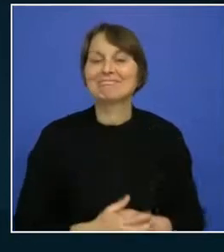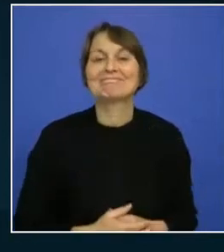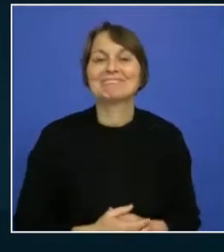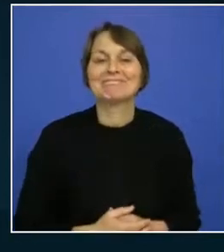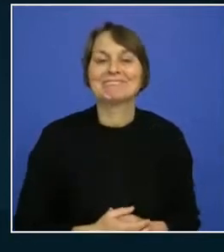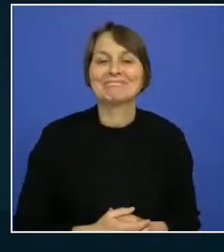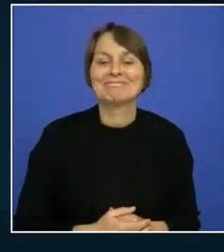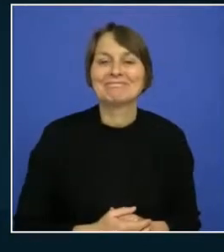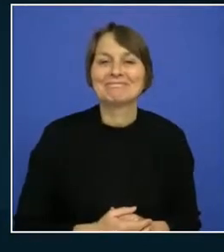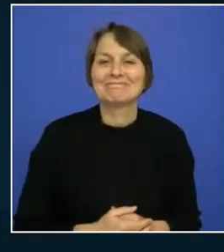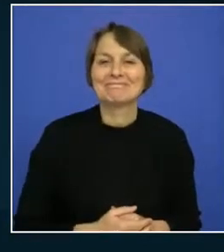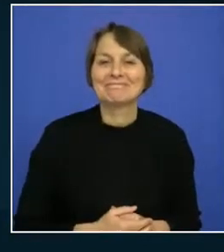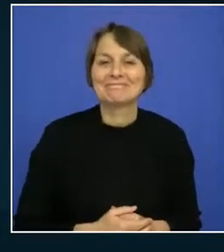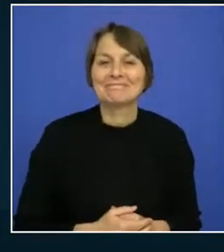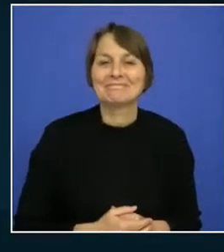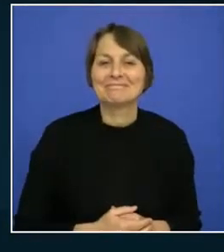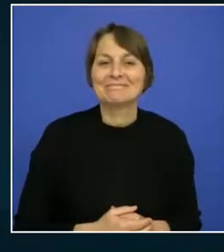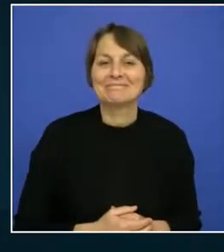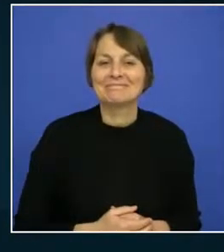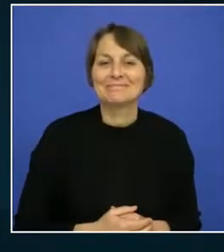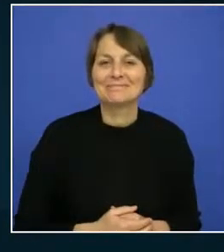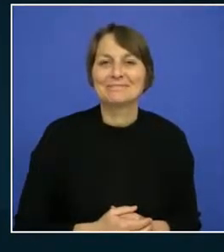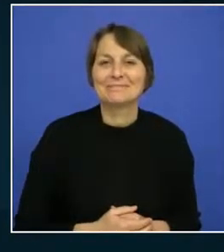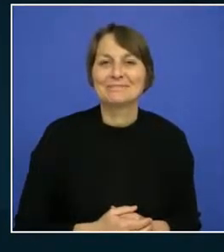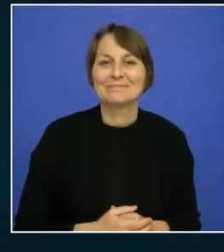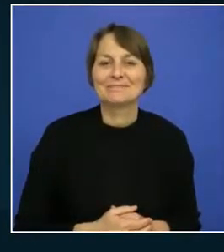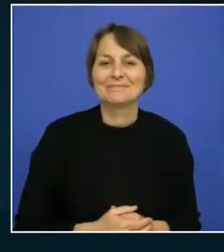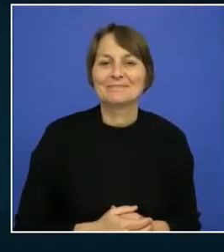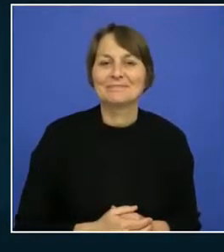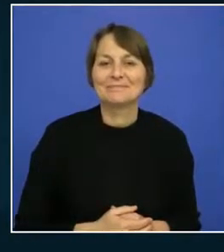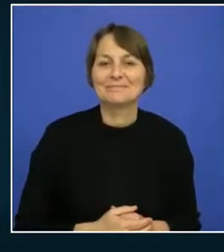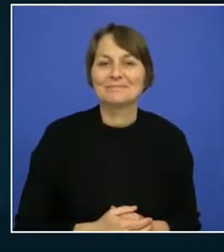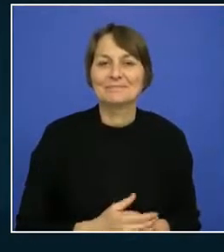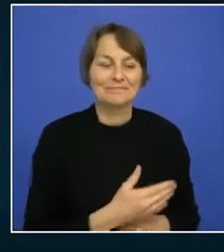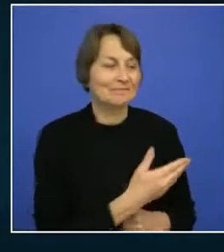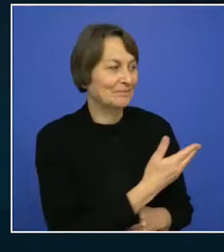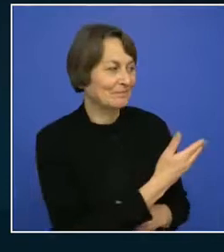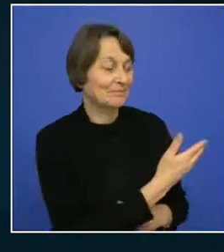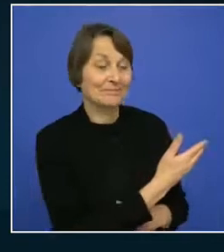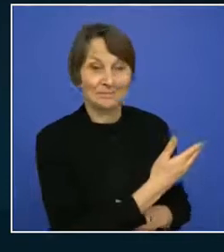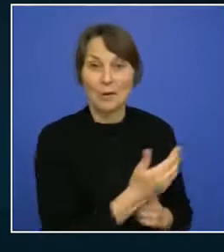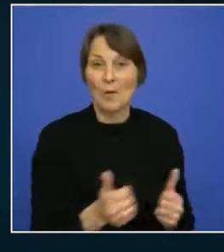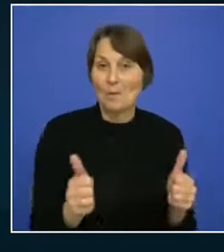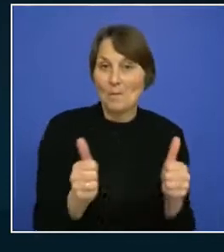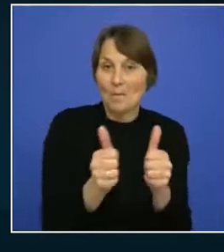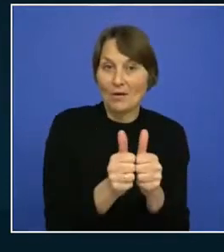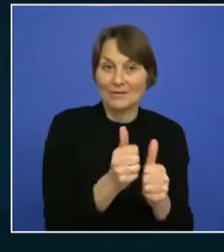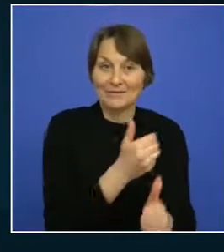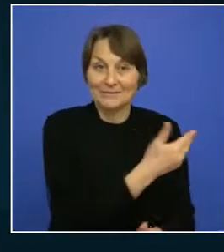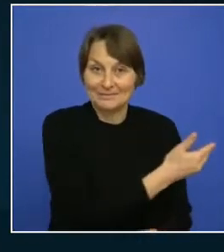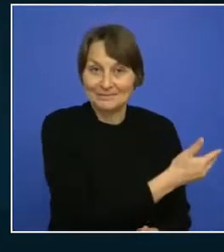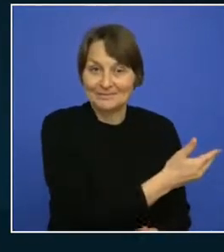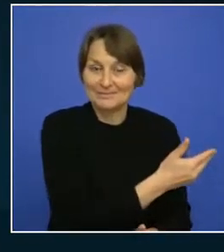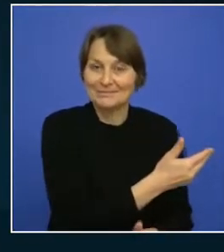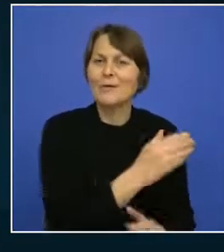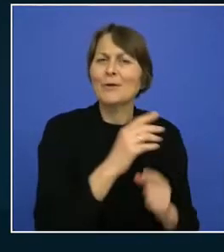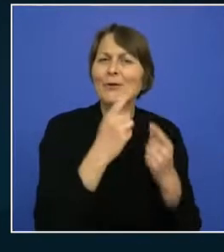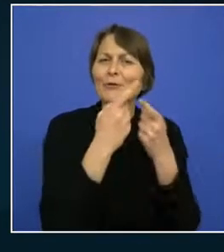with, let me get my slides to work. We partnered with the University of Oxford and their